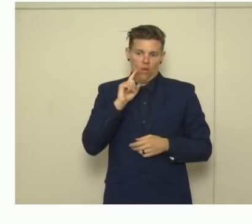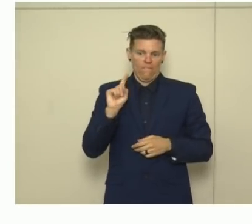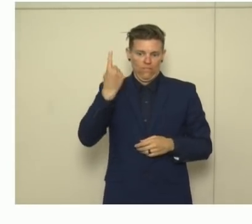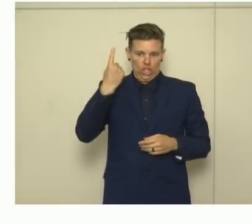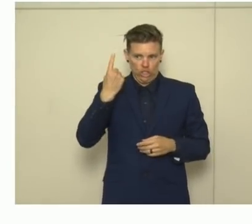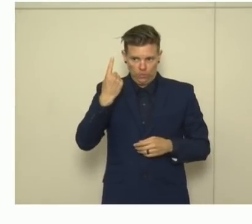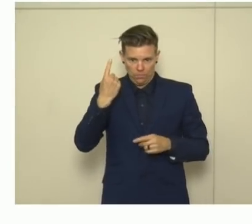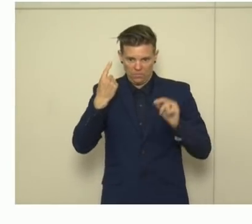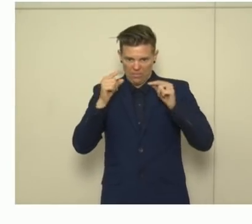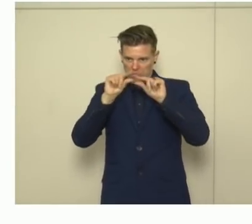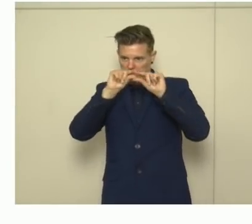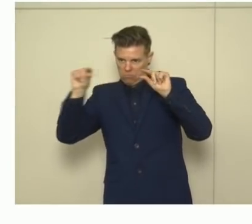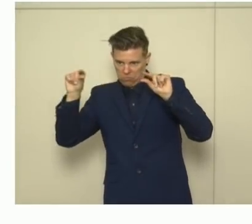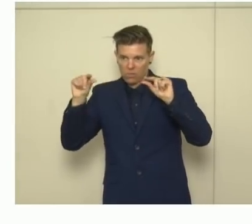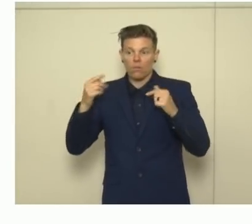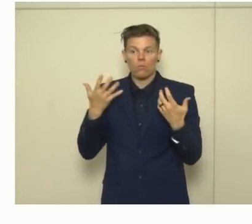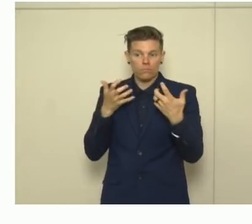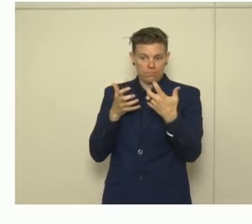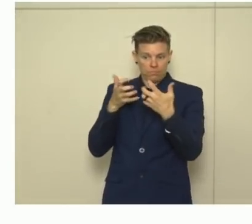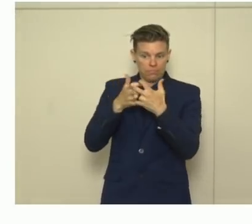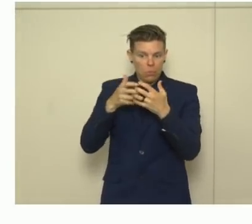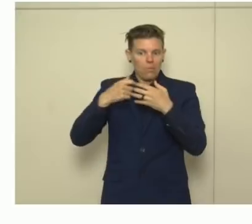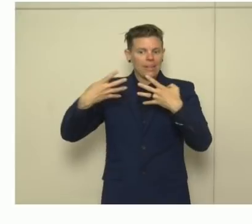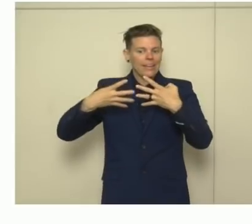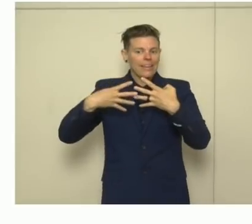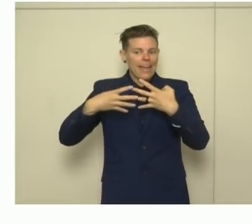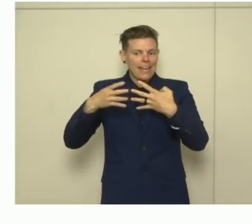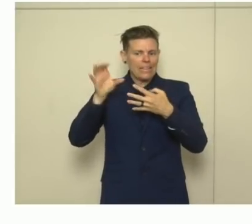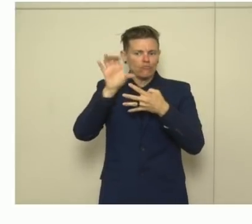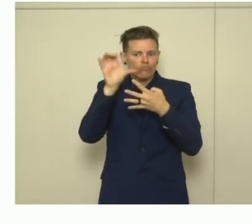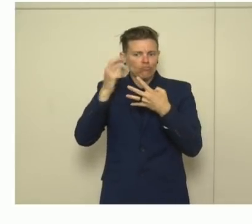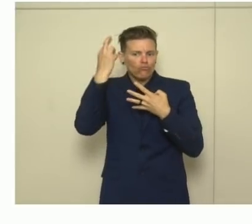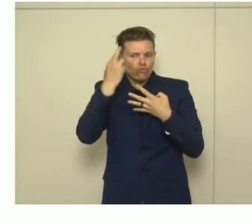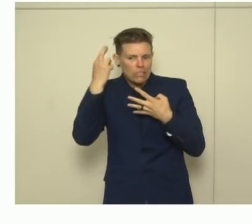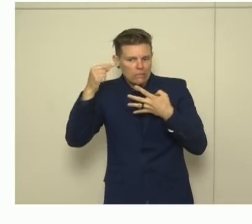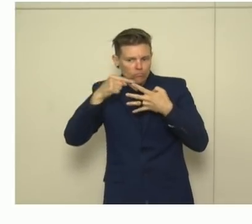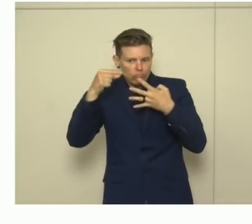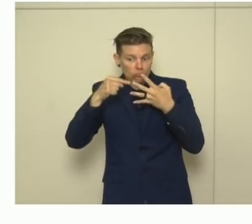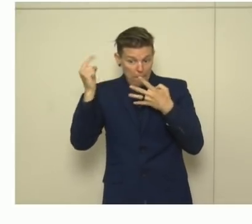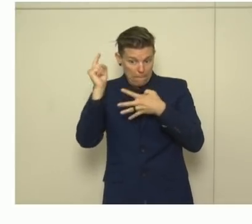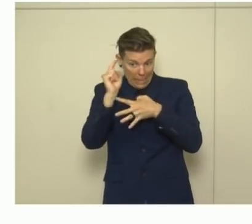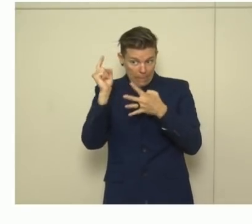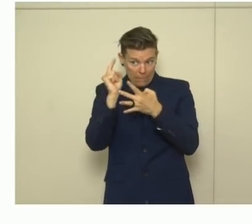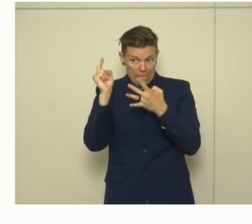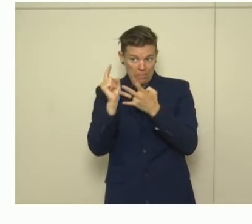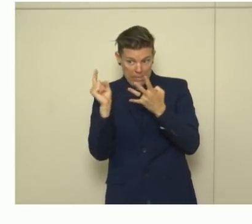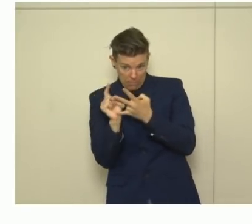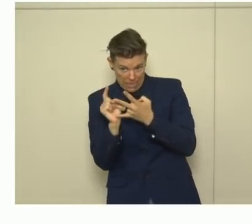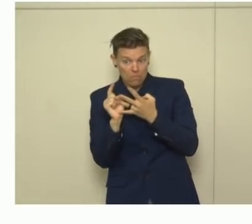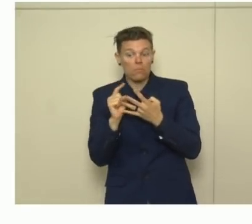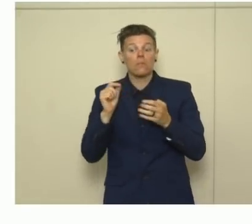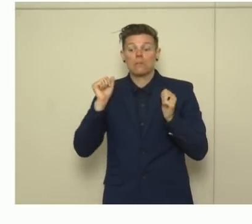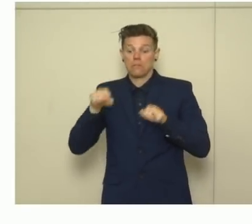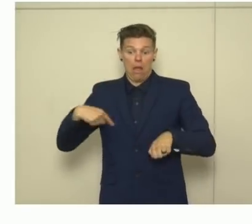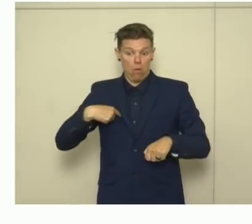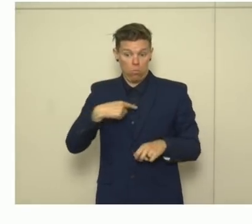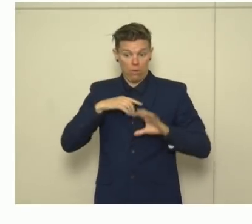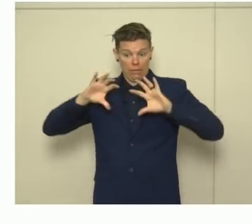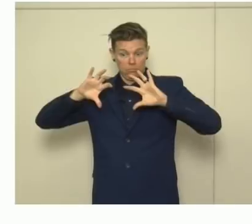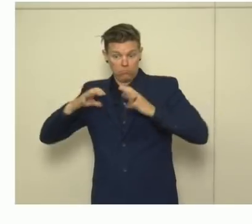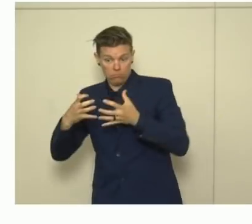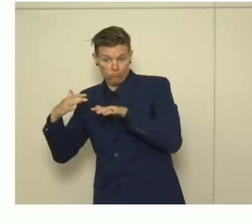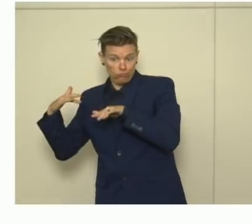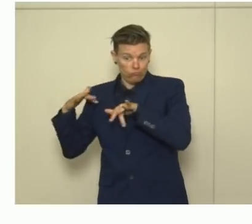statewide gating criteria, so our system has the ability to be proactive and responsive to any outbreaks that we